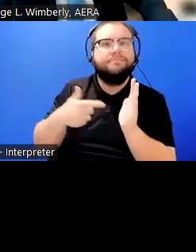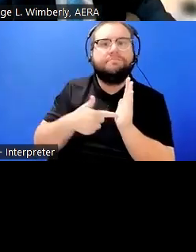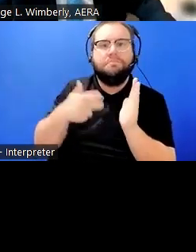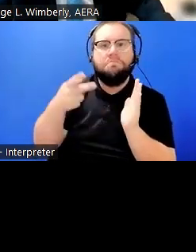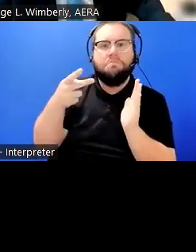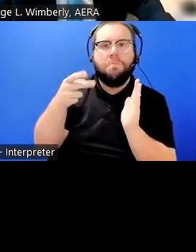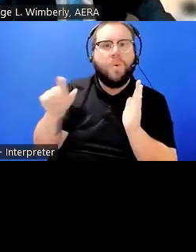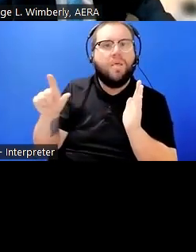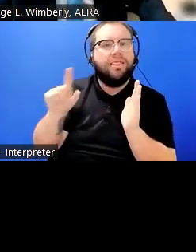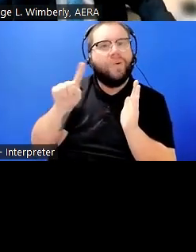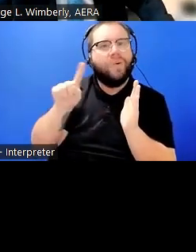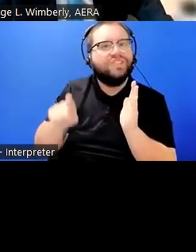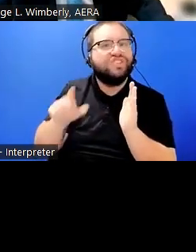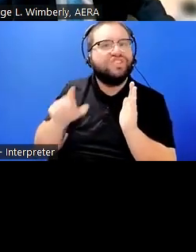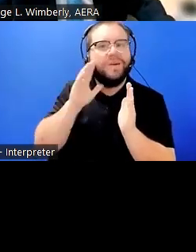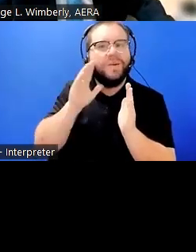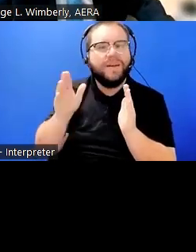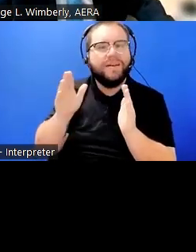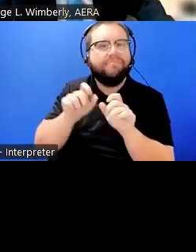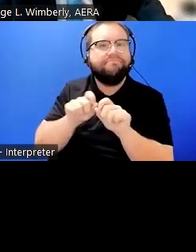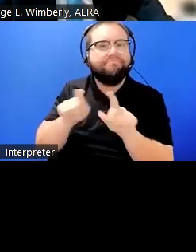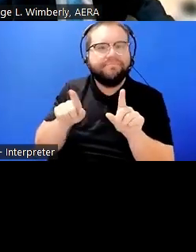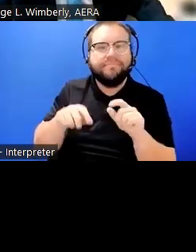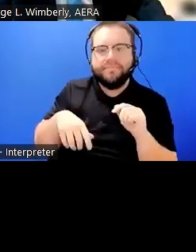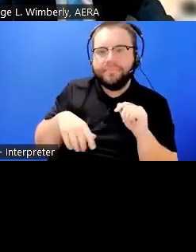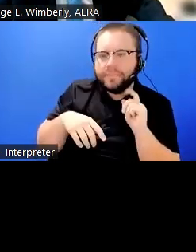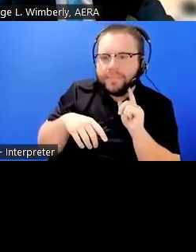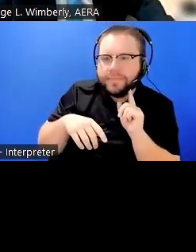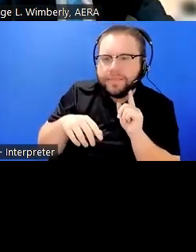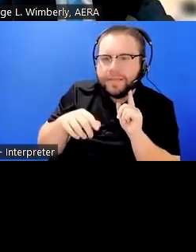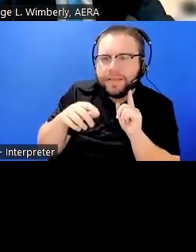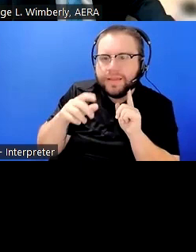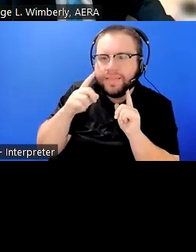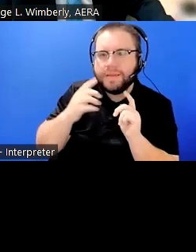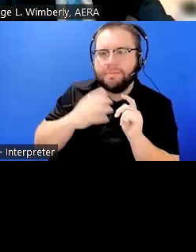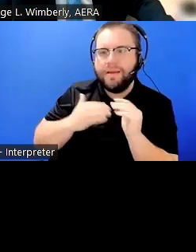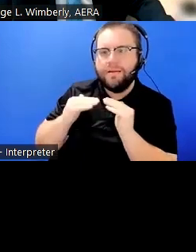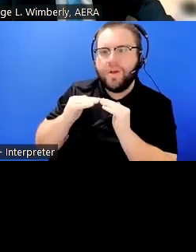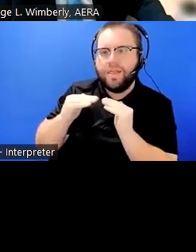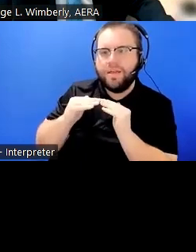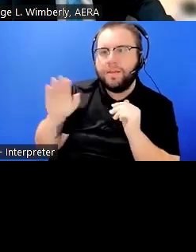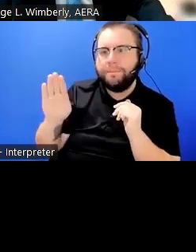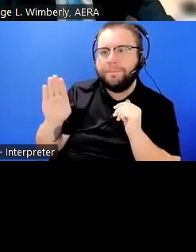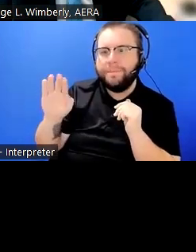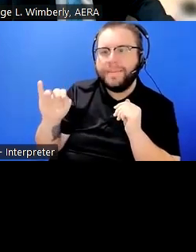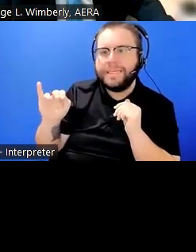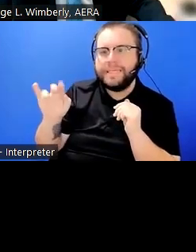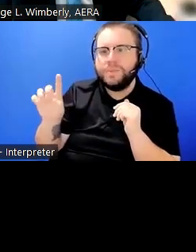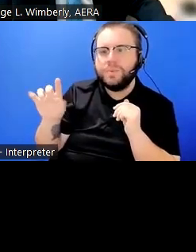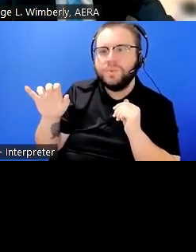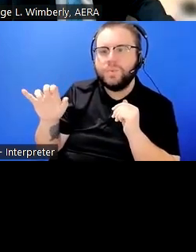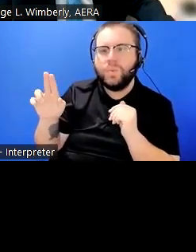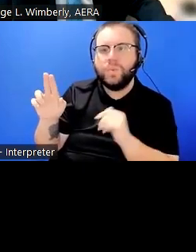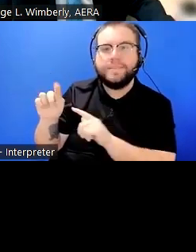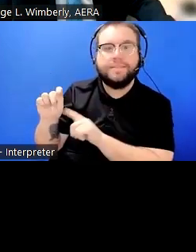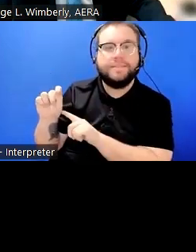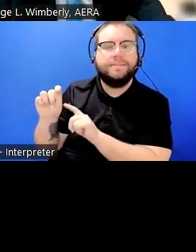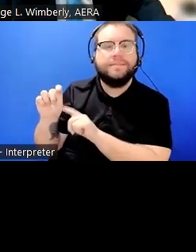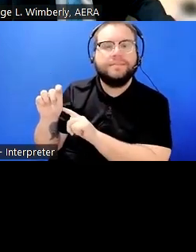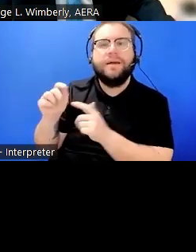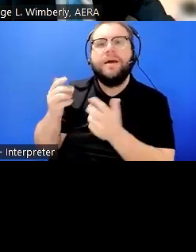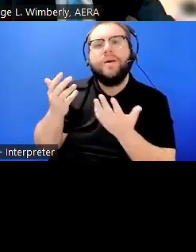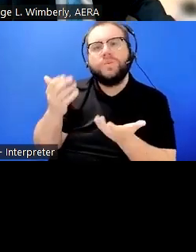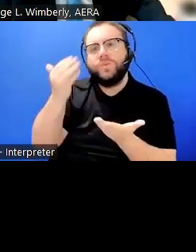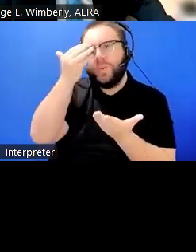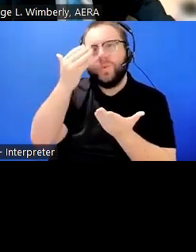for us. We're going to share. My colleague Madhu, who's going to there's a poll. I want to get an idea. I want to understand what is your